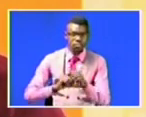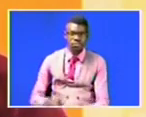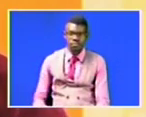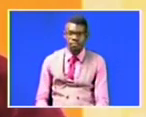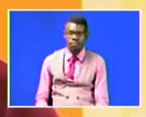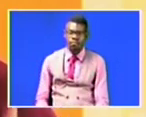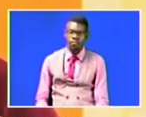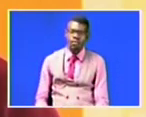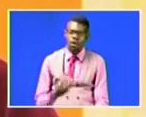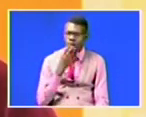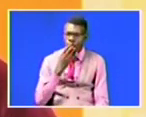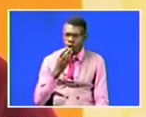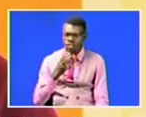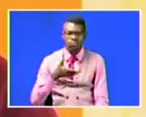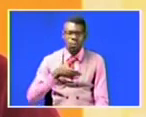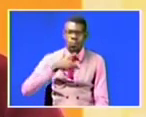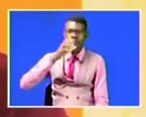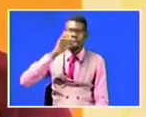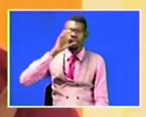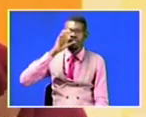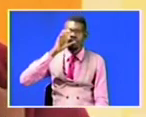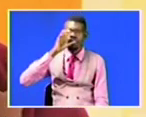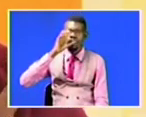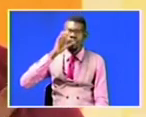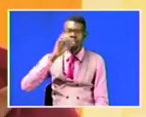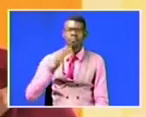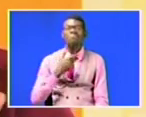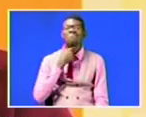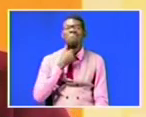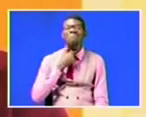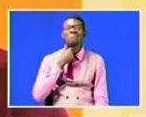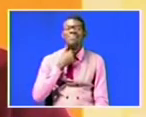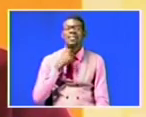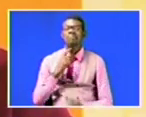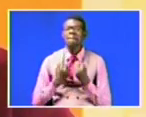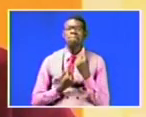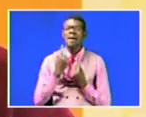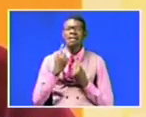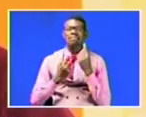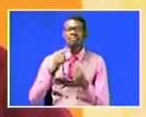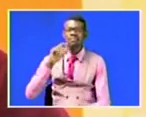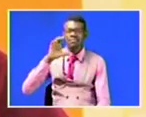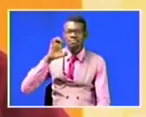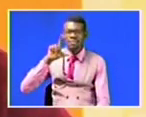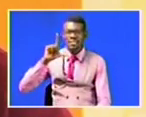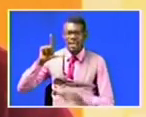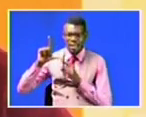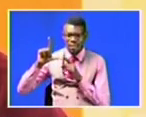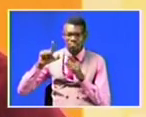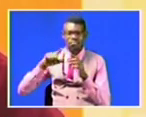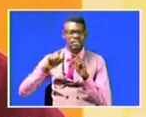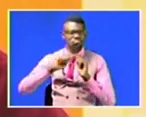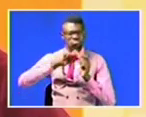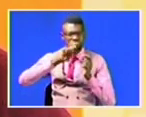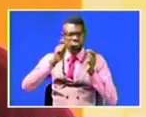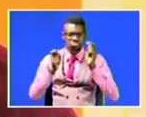hot fluid or hot food, as you burn the cells of the throat, you change them. They start mutating